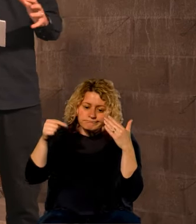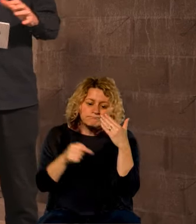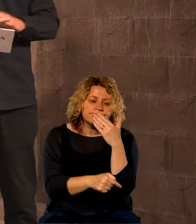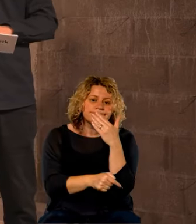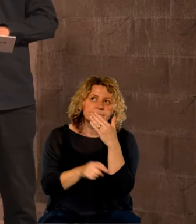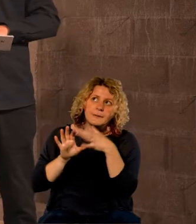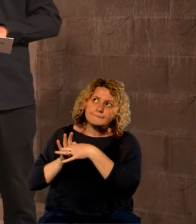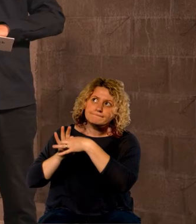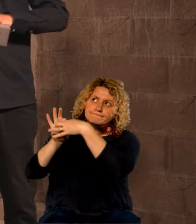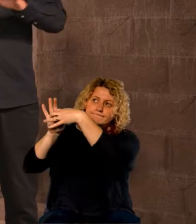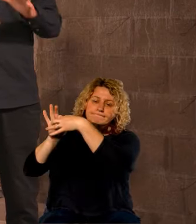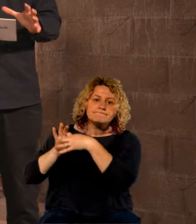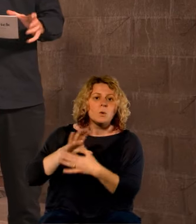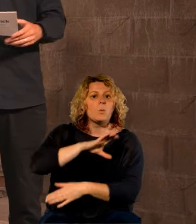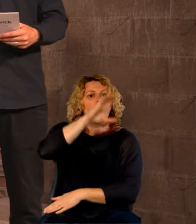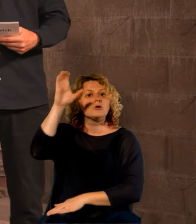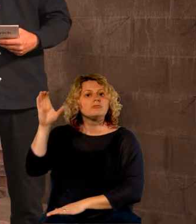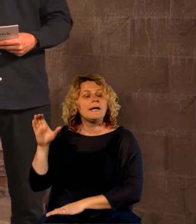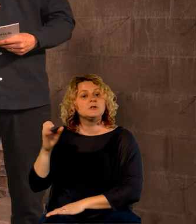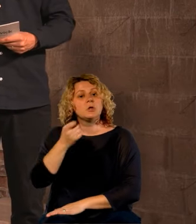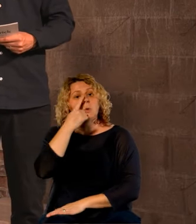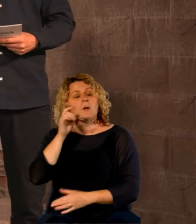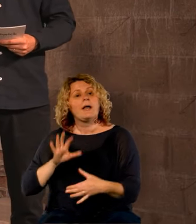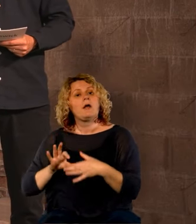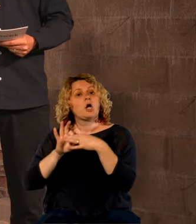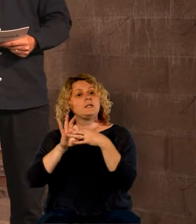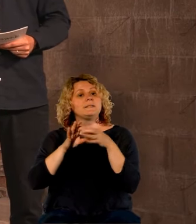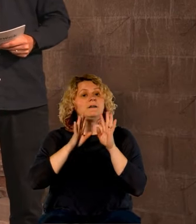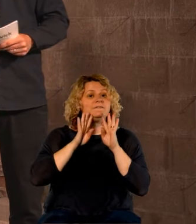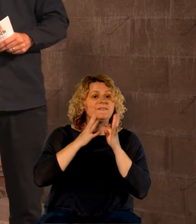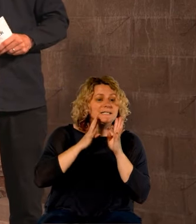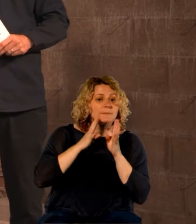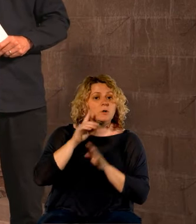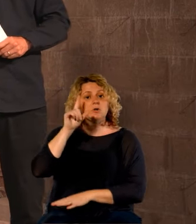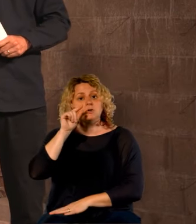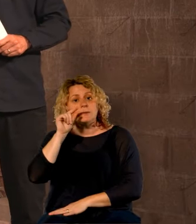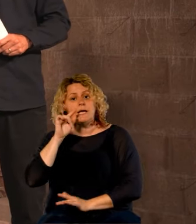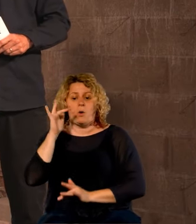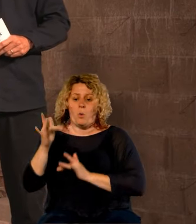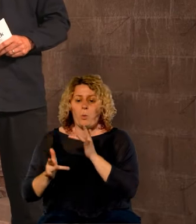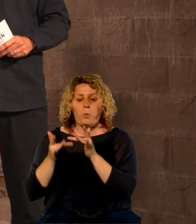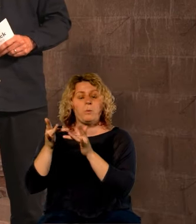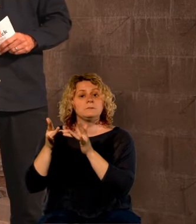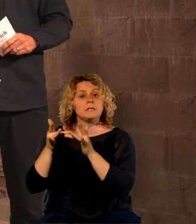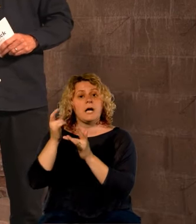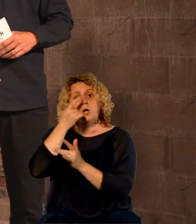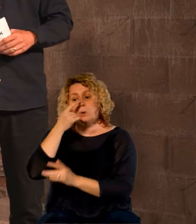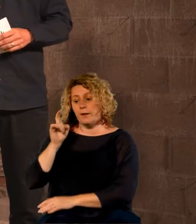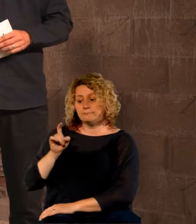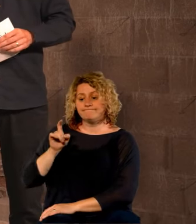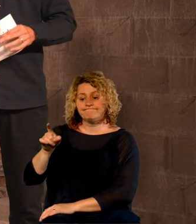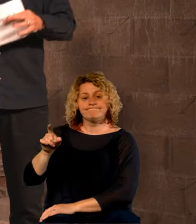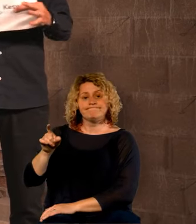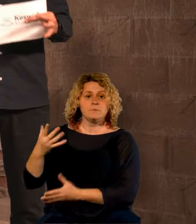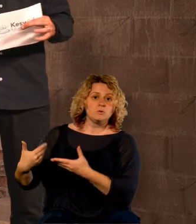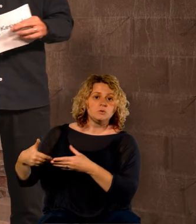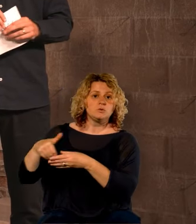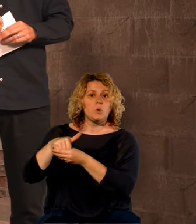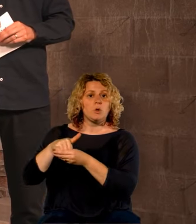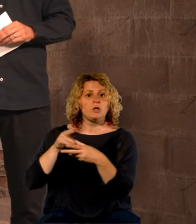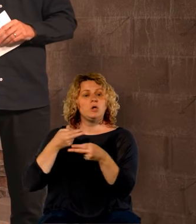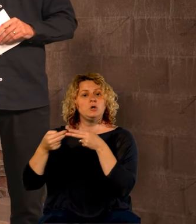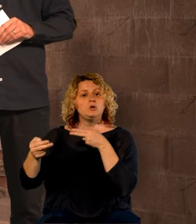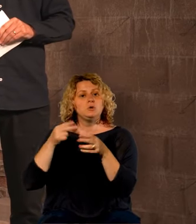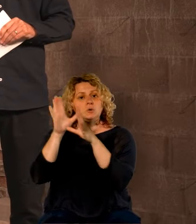via social media, via the website. You can also sign up to receive newsletters and briefings